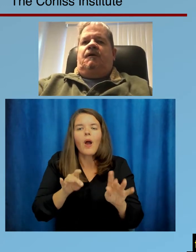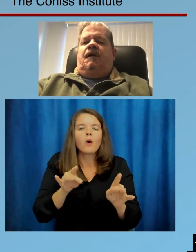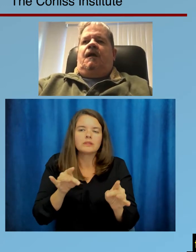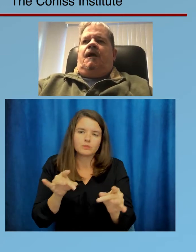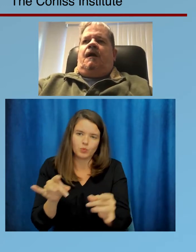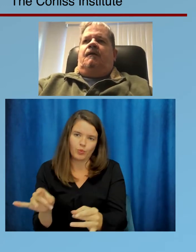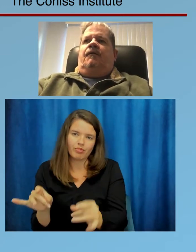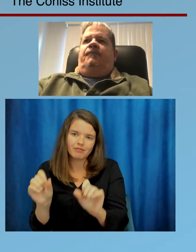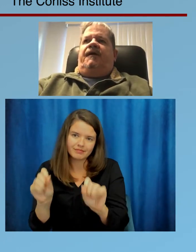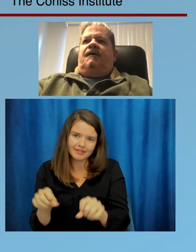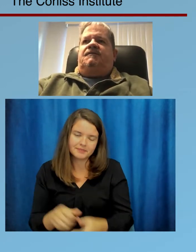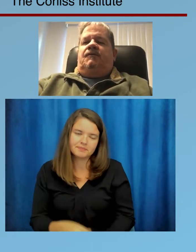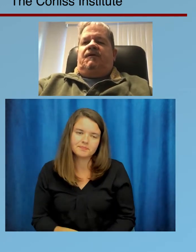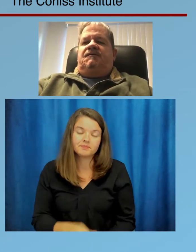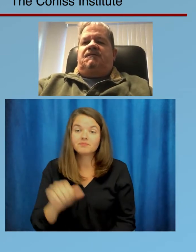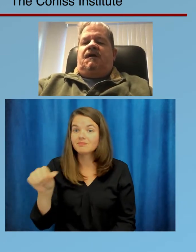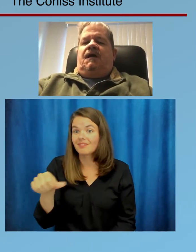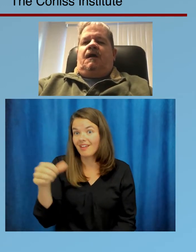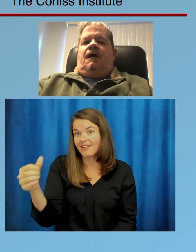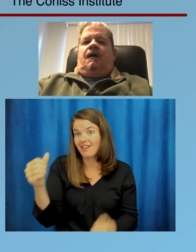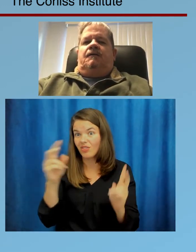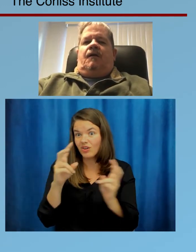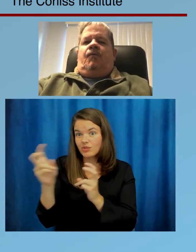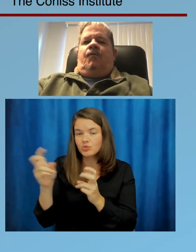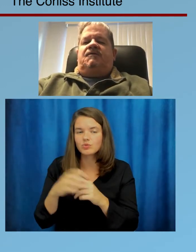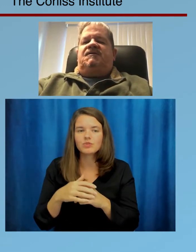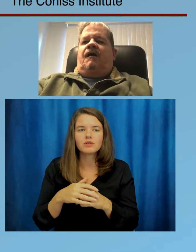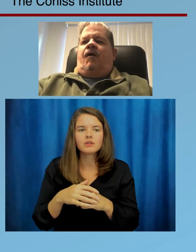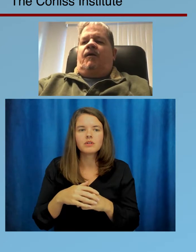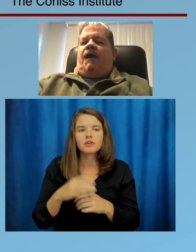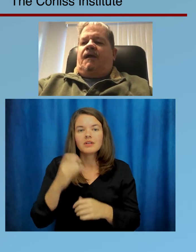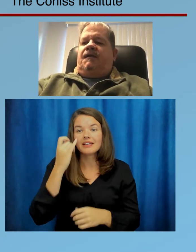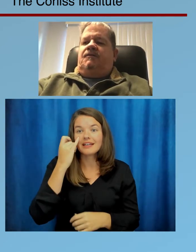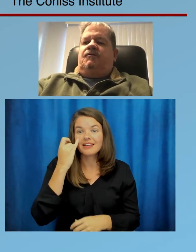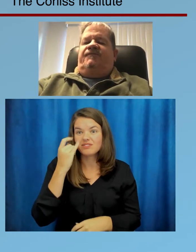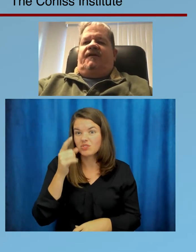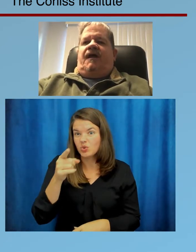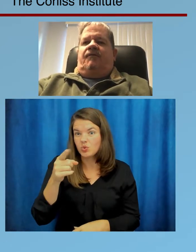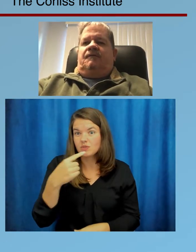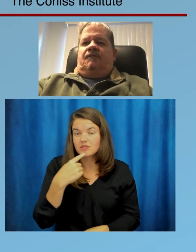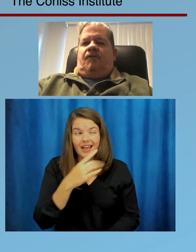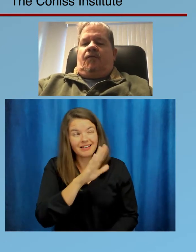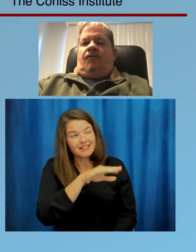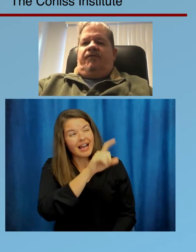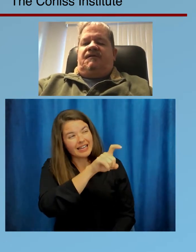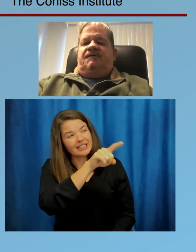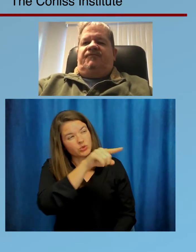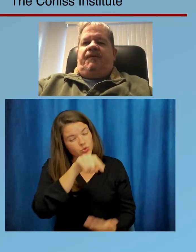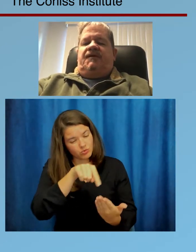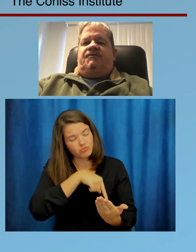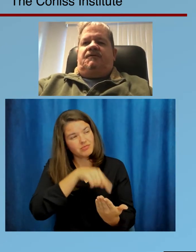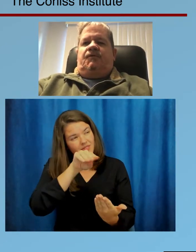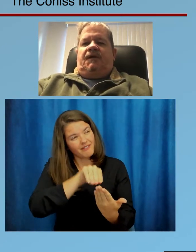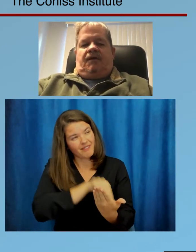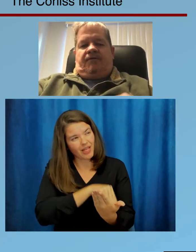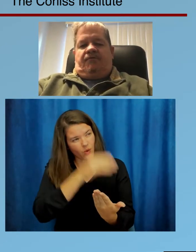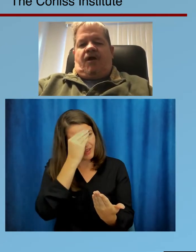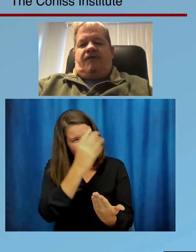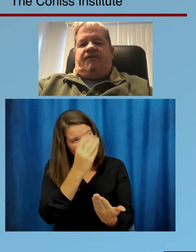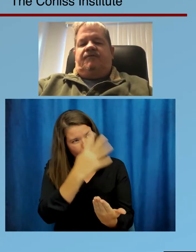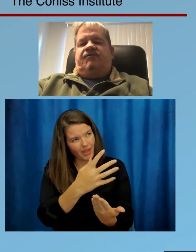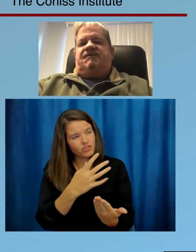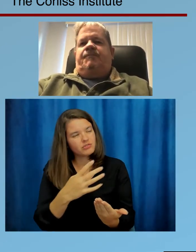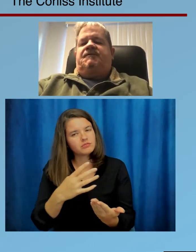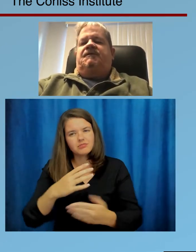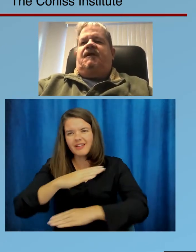smoother. Another big issue is, when you say, okay, I need you to fill out all these information when they